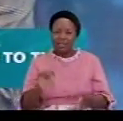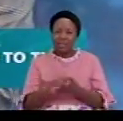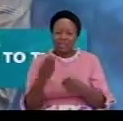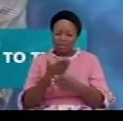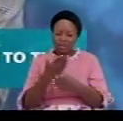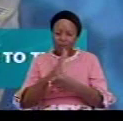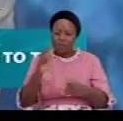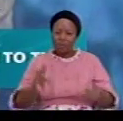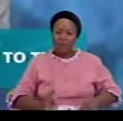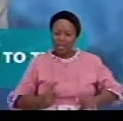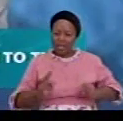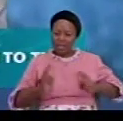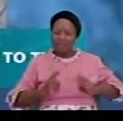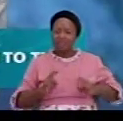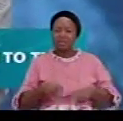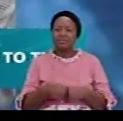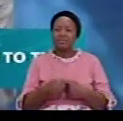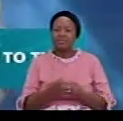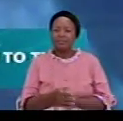health?